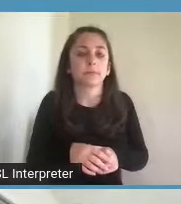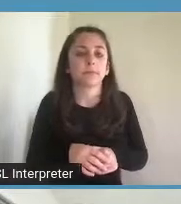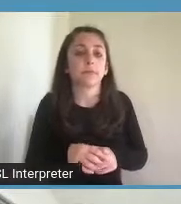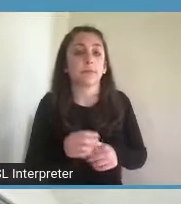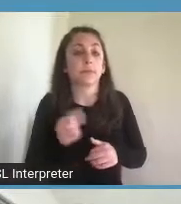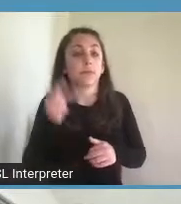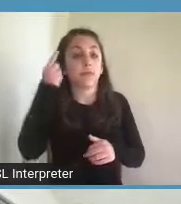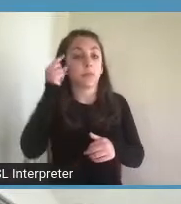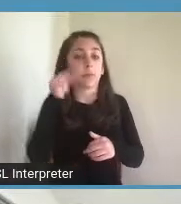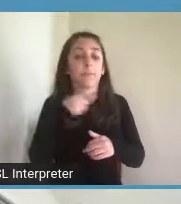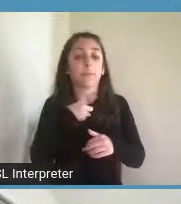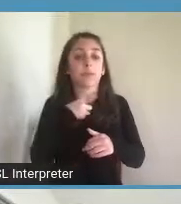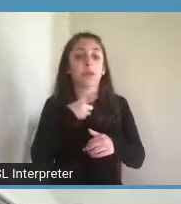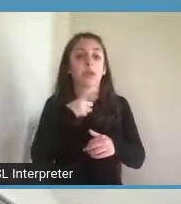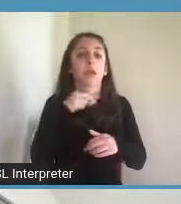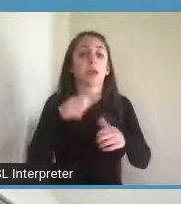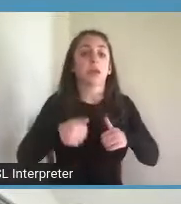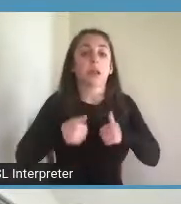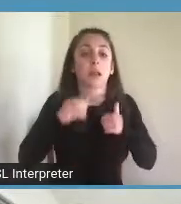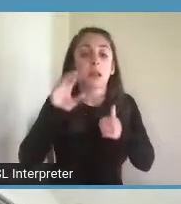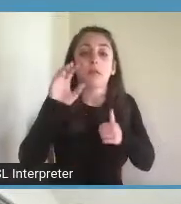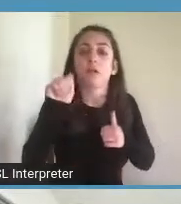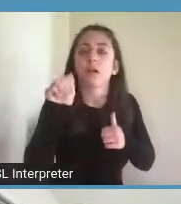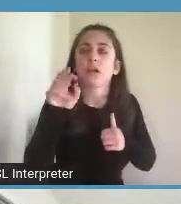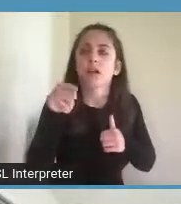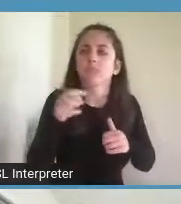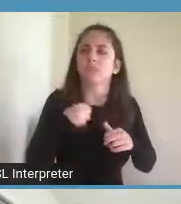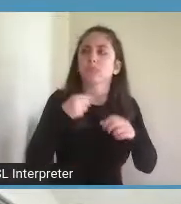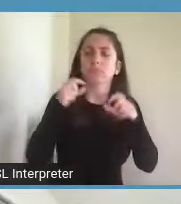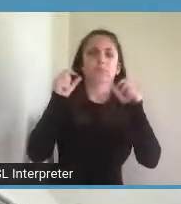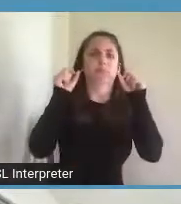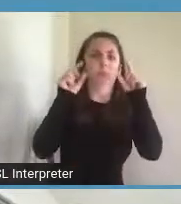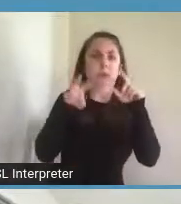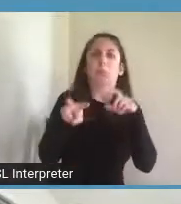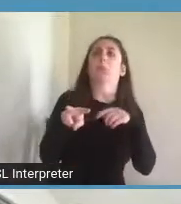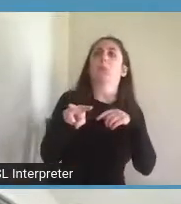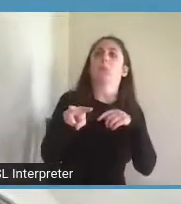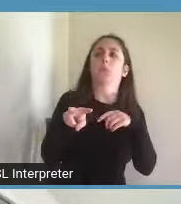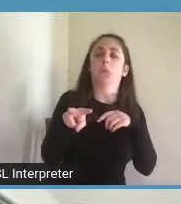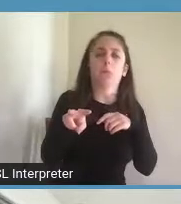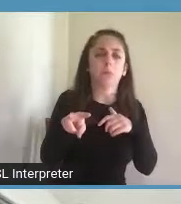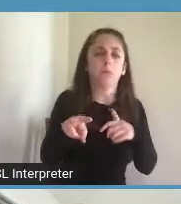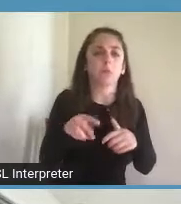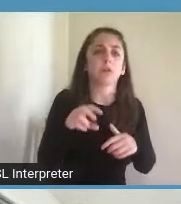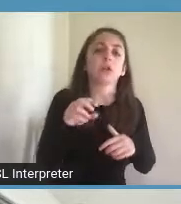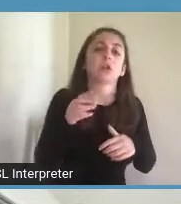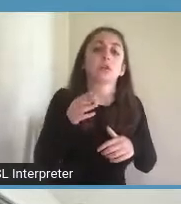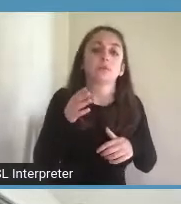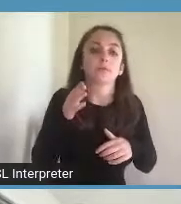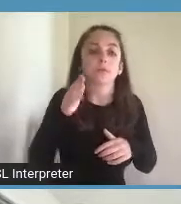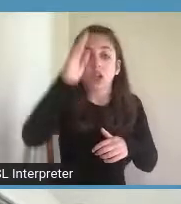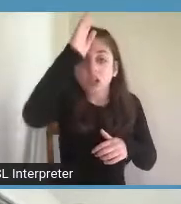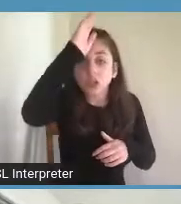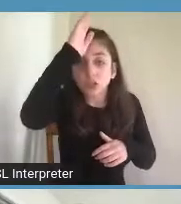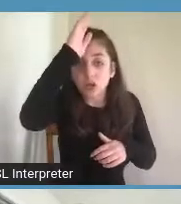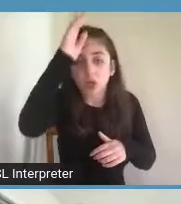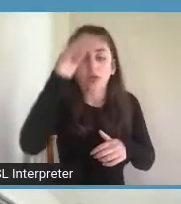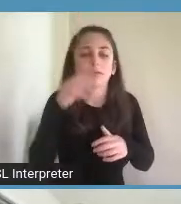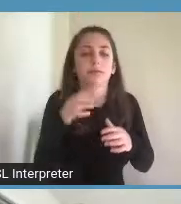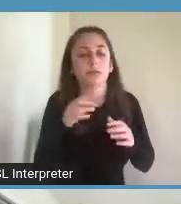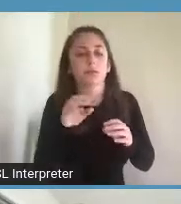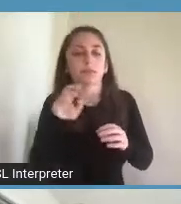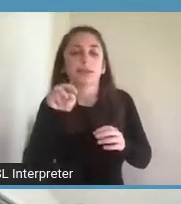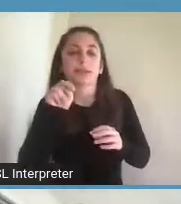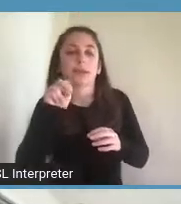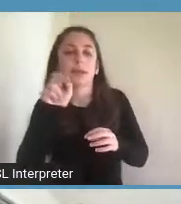me, live cams is sort of surprising because that is in our mega nav. Something like sharks is not as surprising to me because sharks is not in our navigation. So if